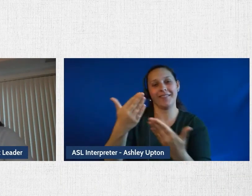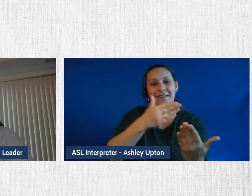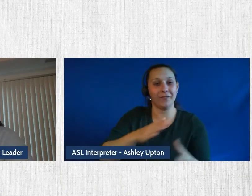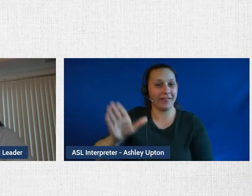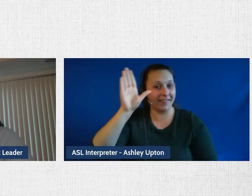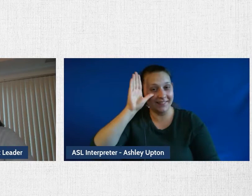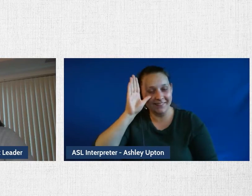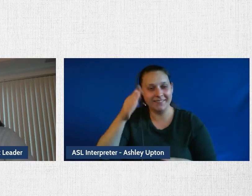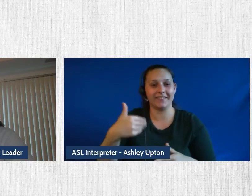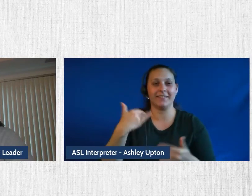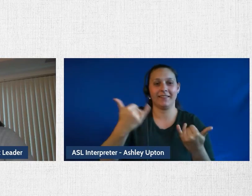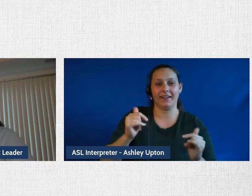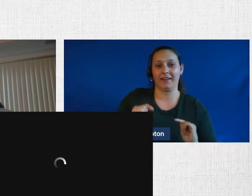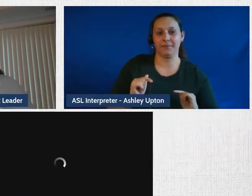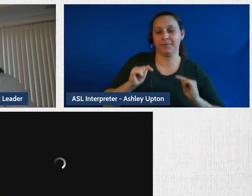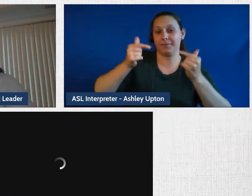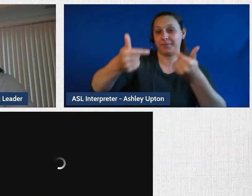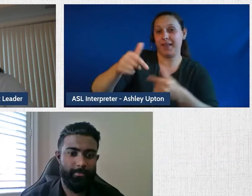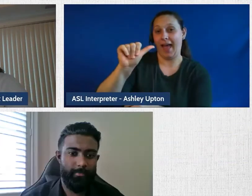I'll be kicking it back off to Abby.